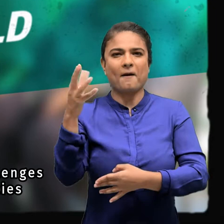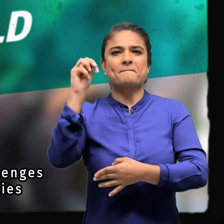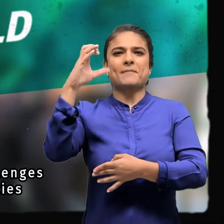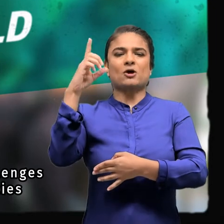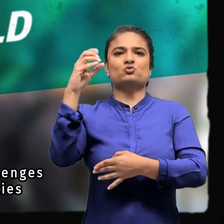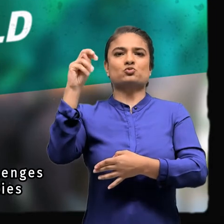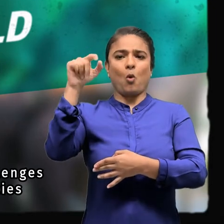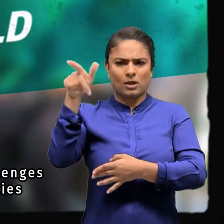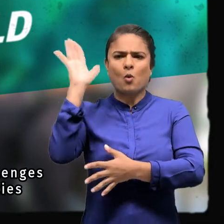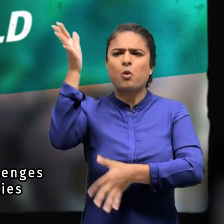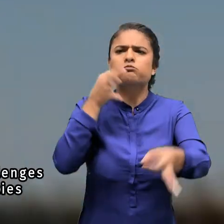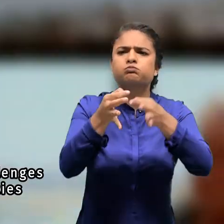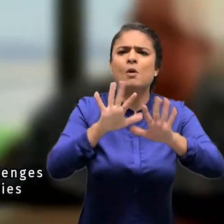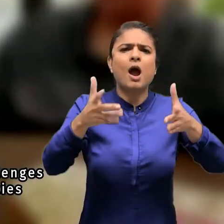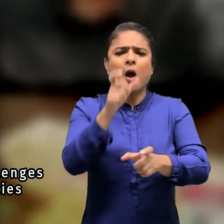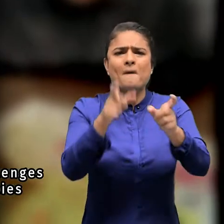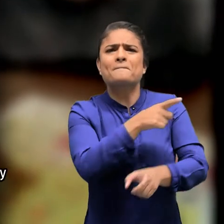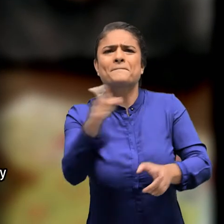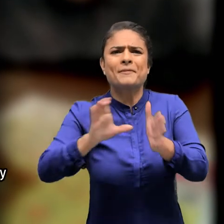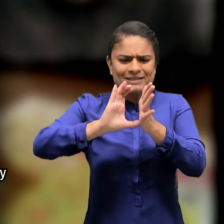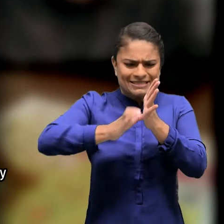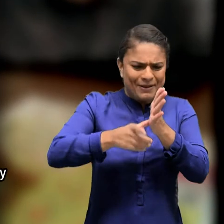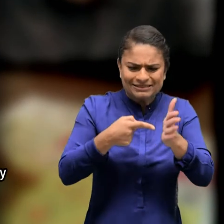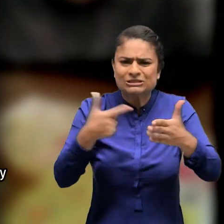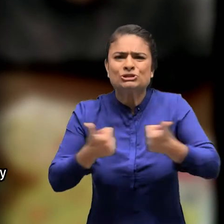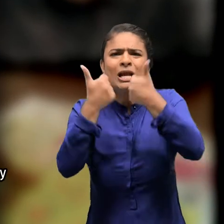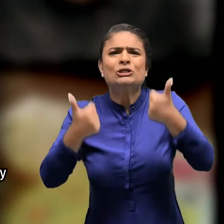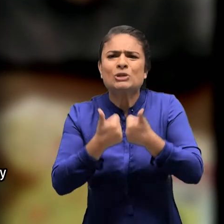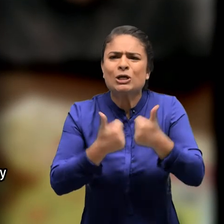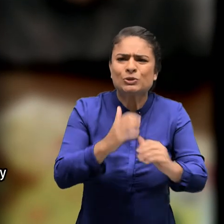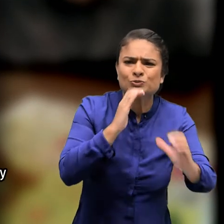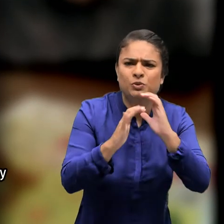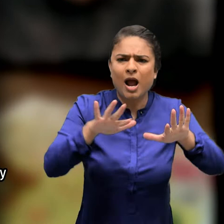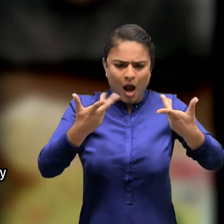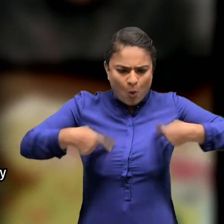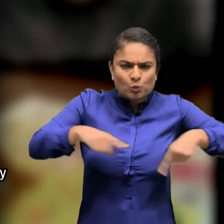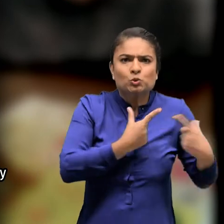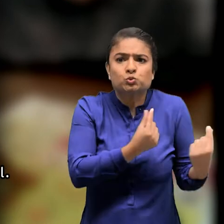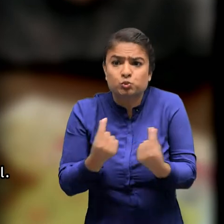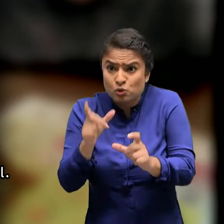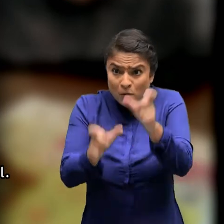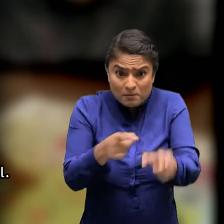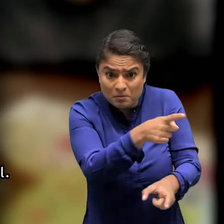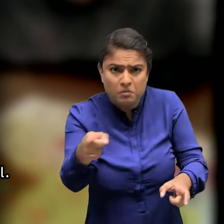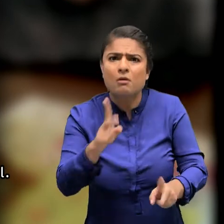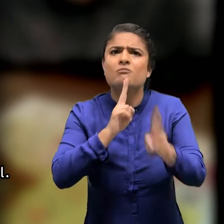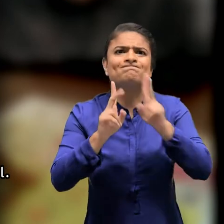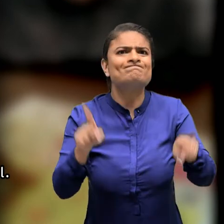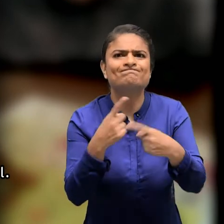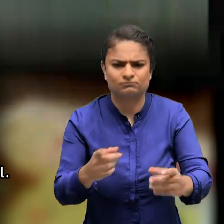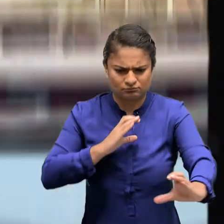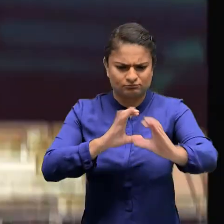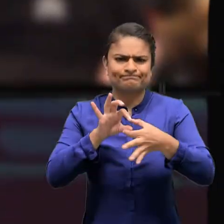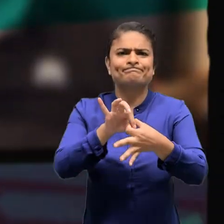discussing the challenges of children with mobile difficulties and what we can do differently to change the narrative for children who are